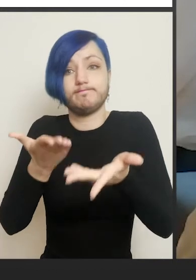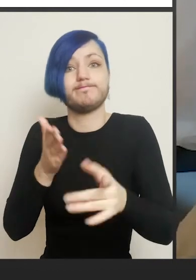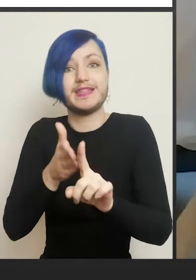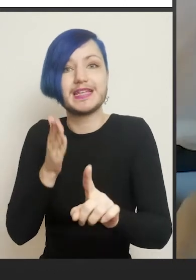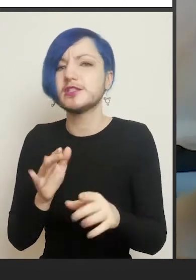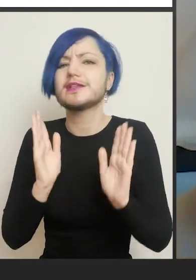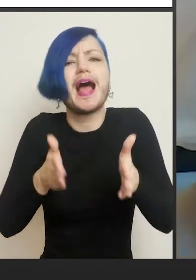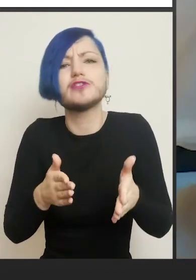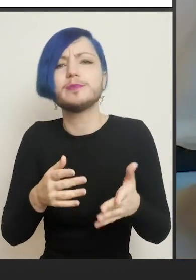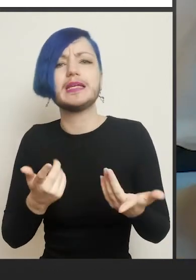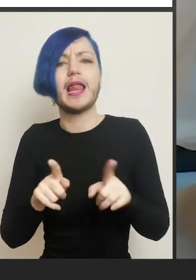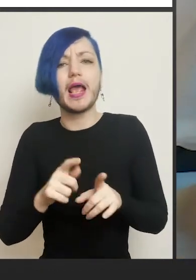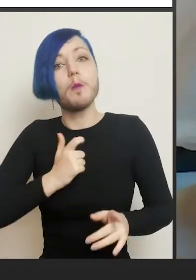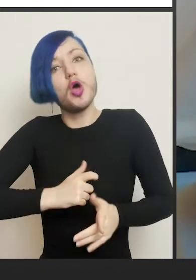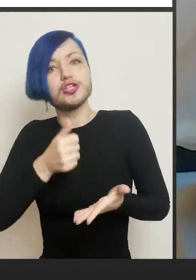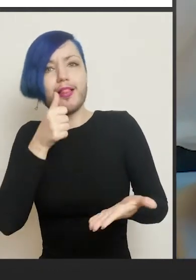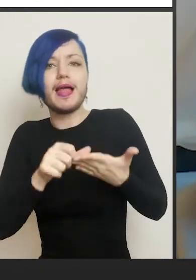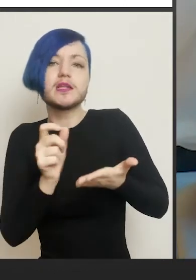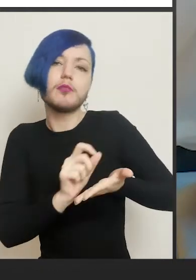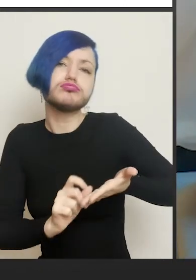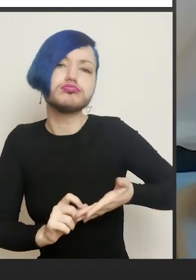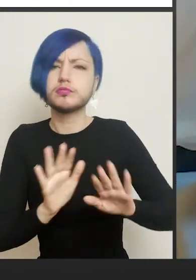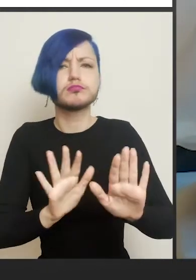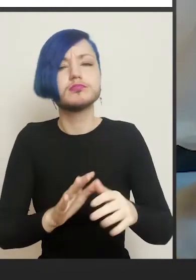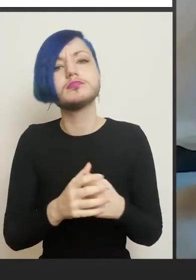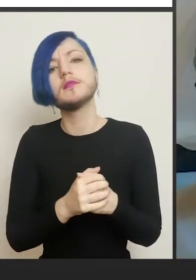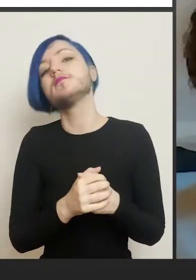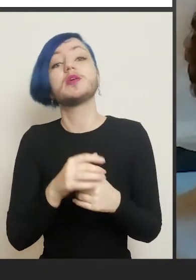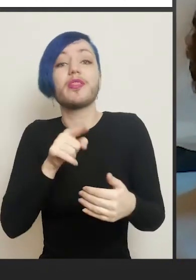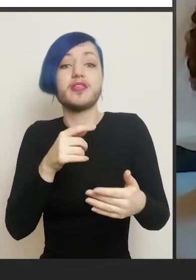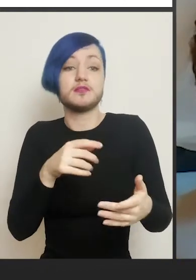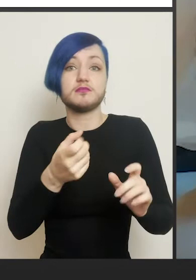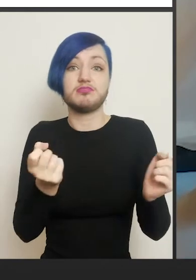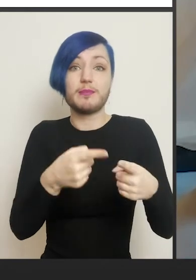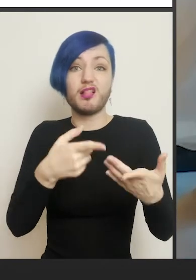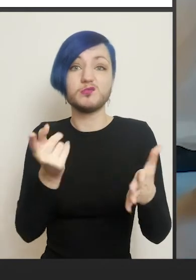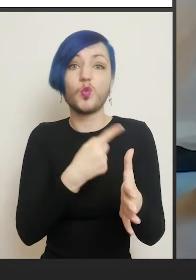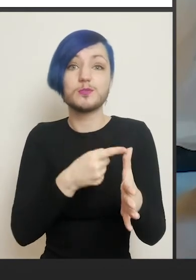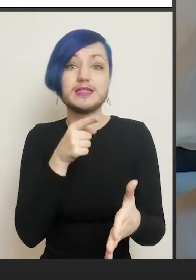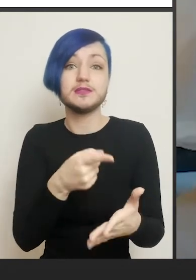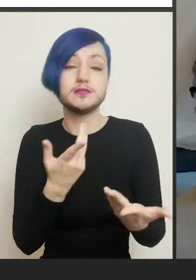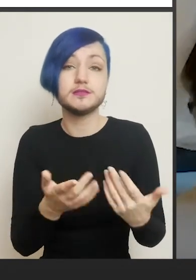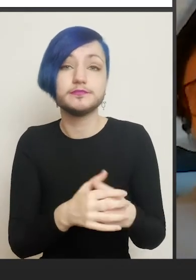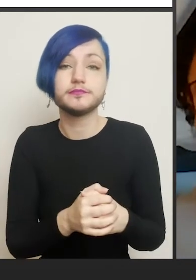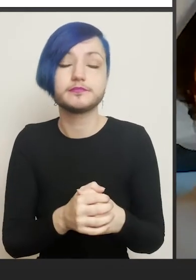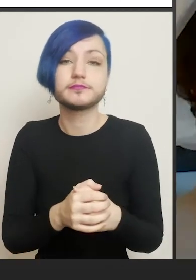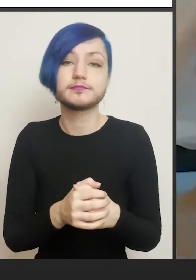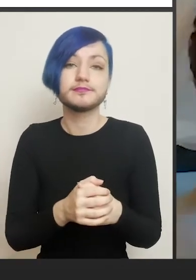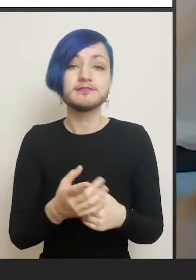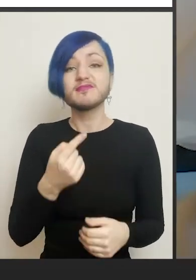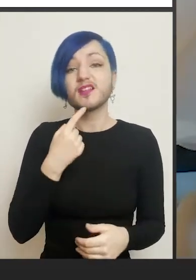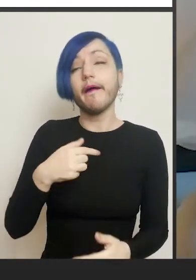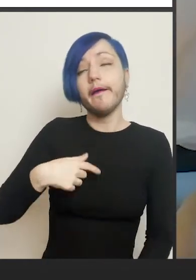even have to be a personalized letter. It can be, this was an automated response. It did say, I